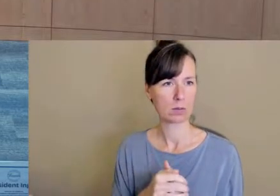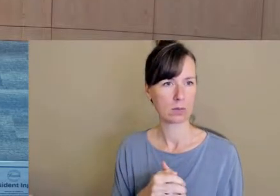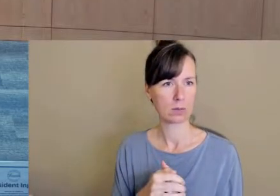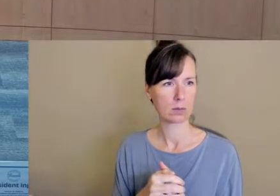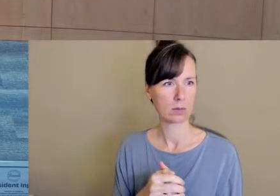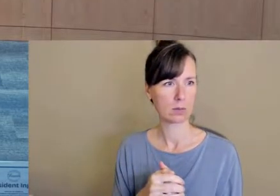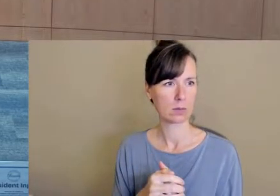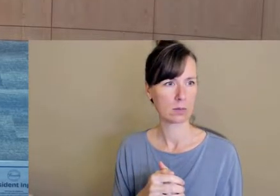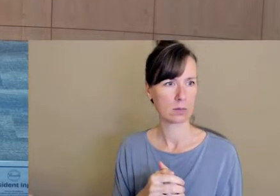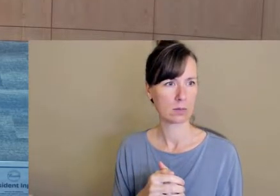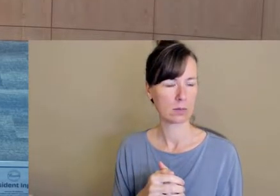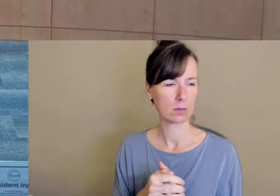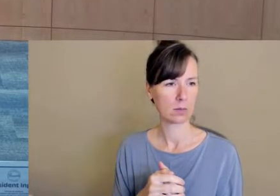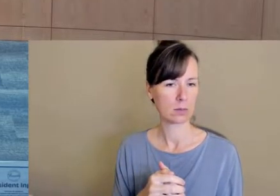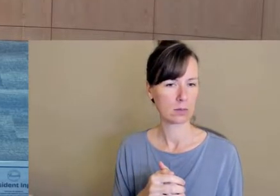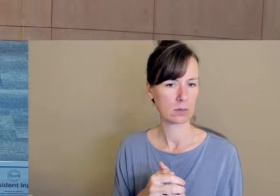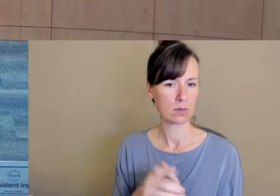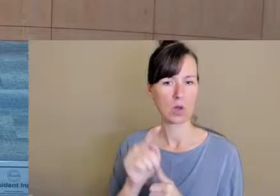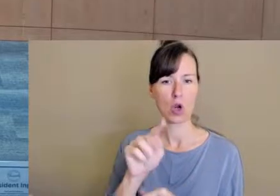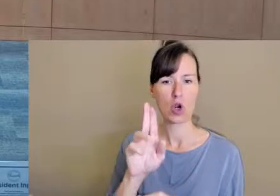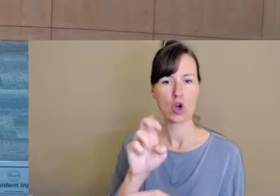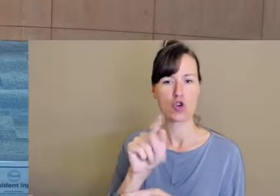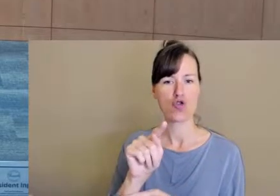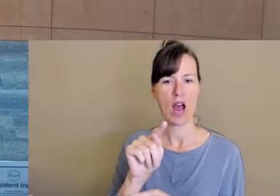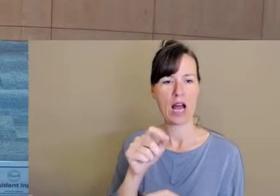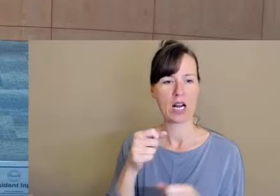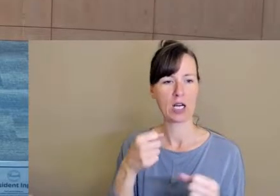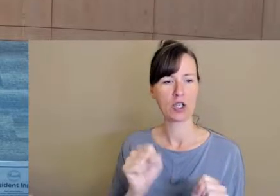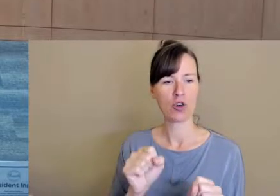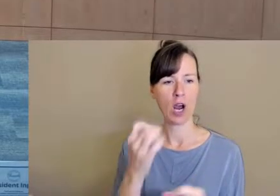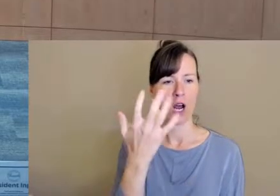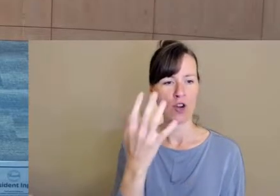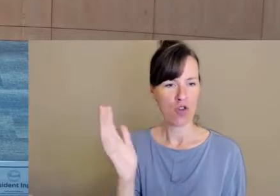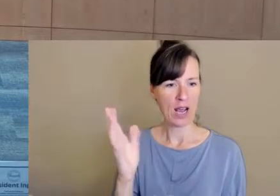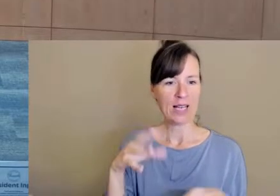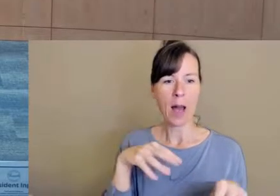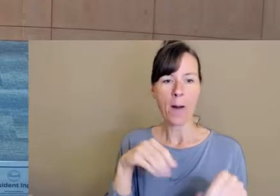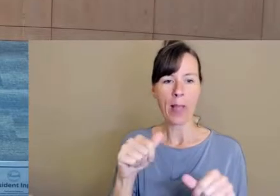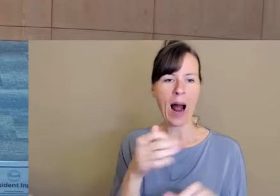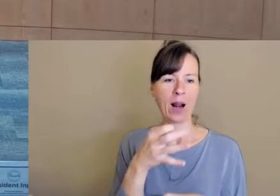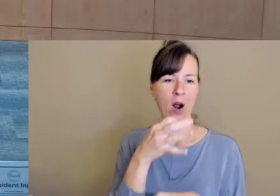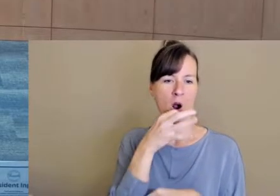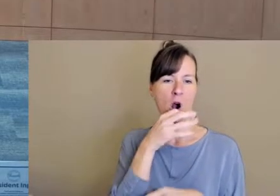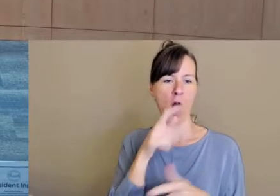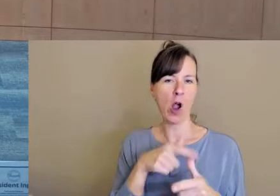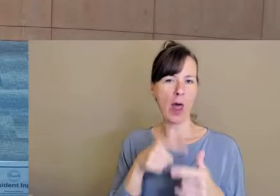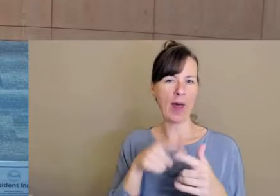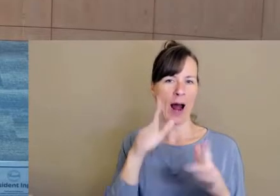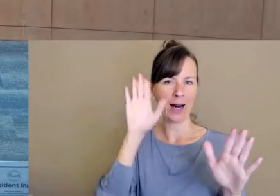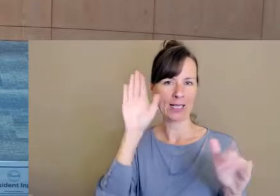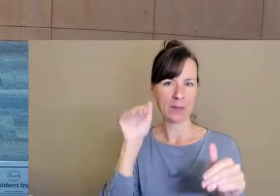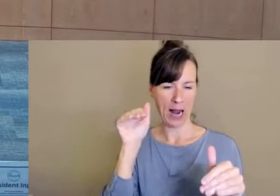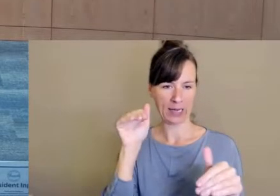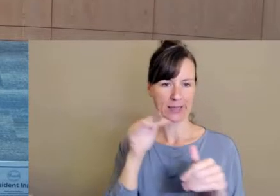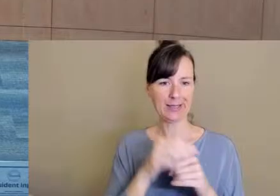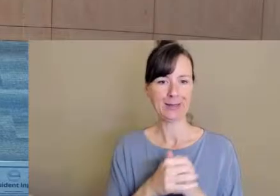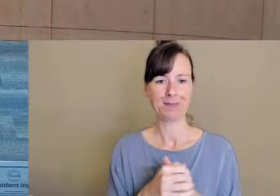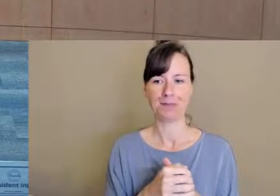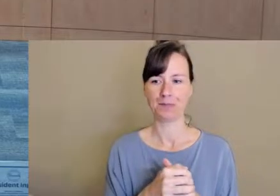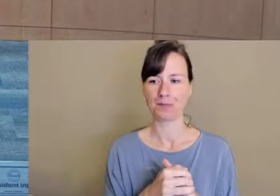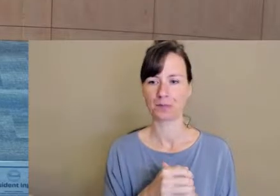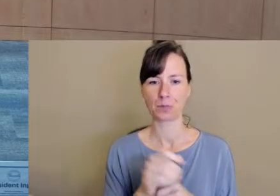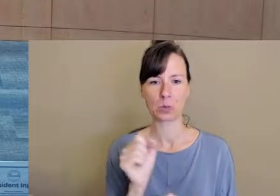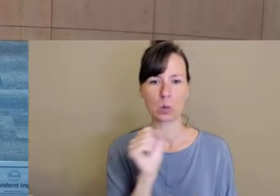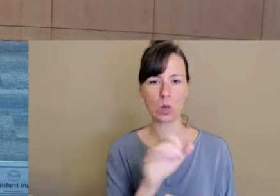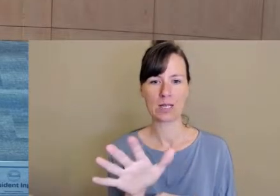But the Trent Street trees were planted a little earlier than expected. We sent out the plan